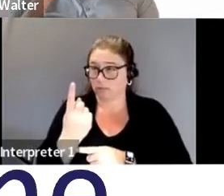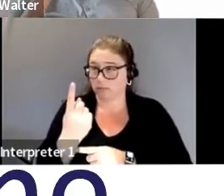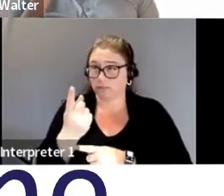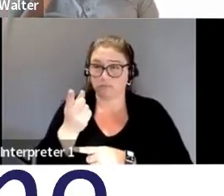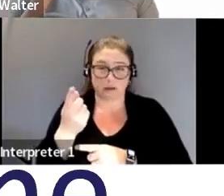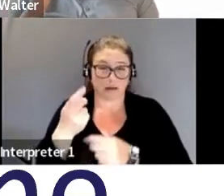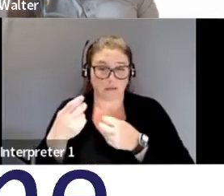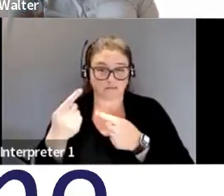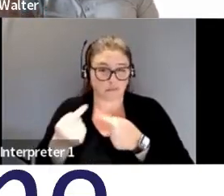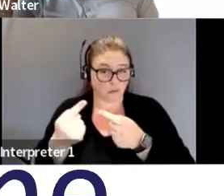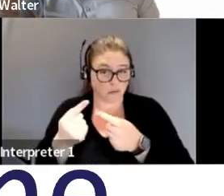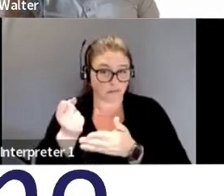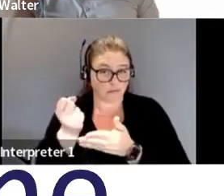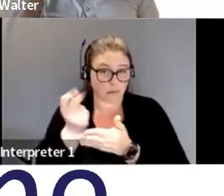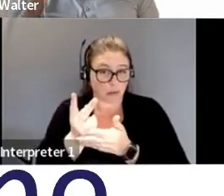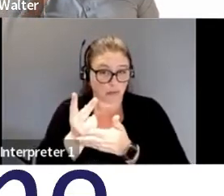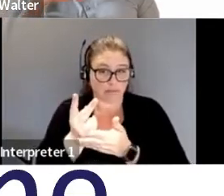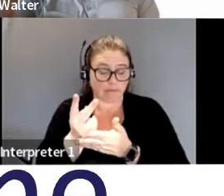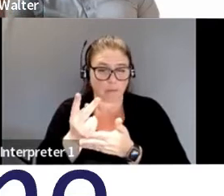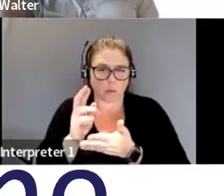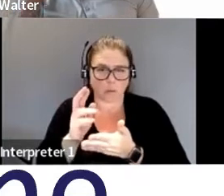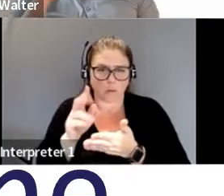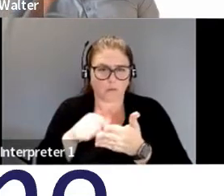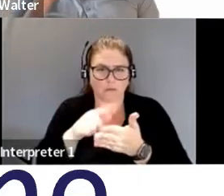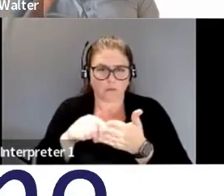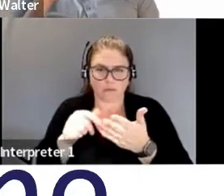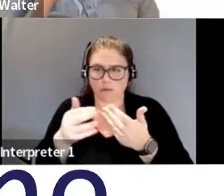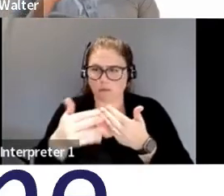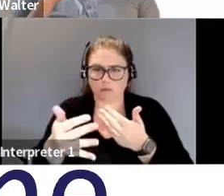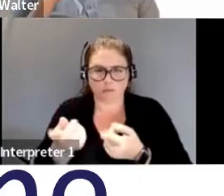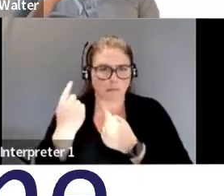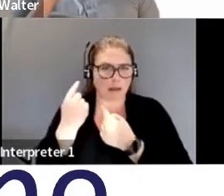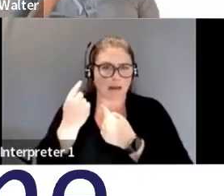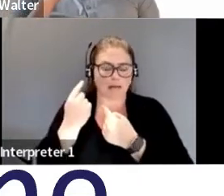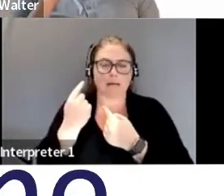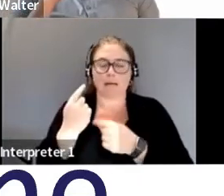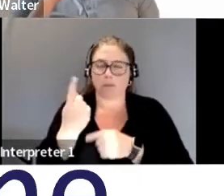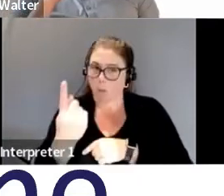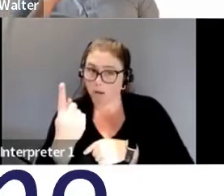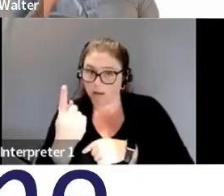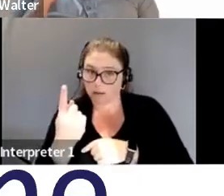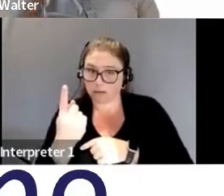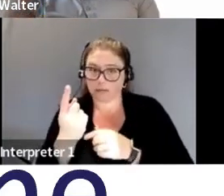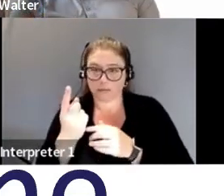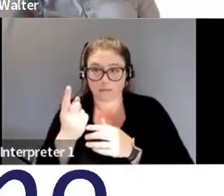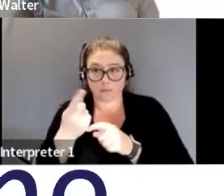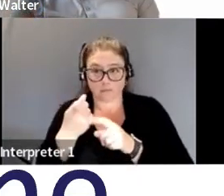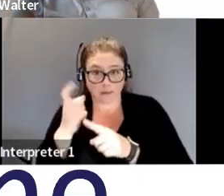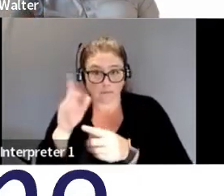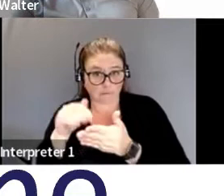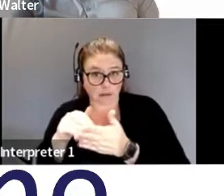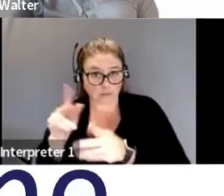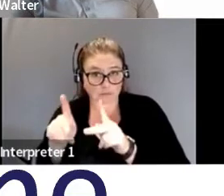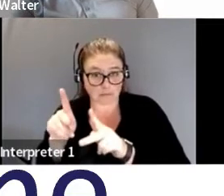approval being kind of taken back halfway through. So as long as you're ensuring that you're providing